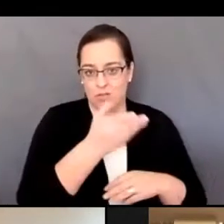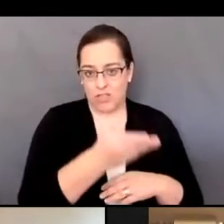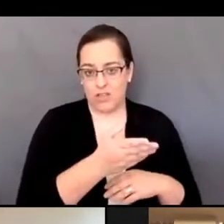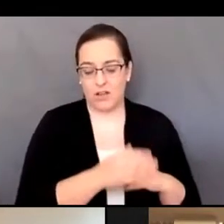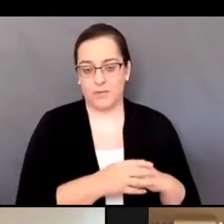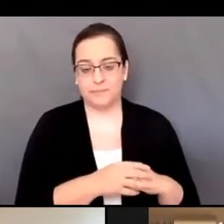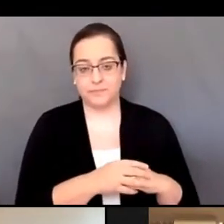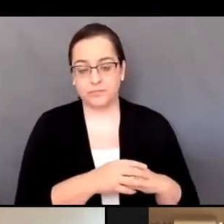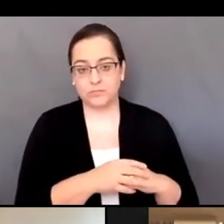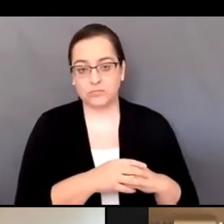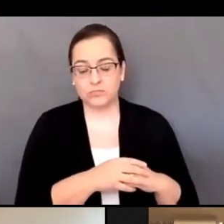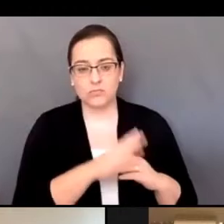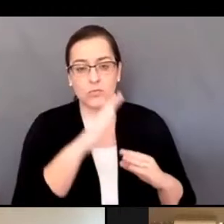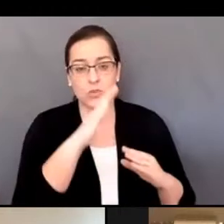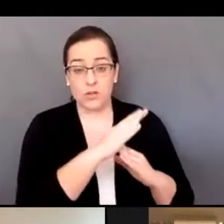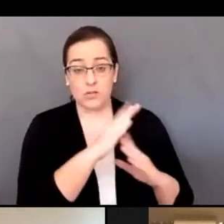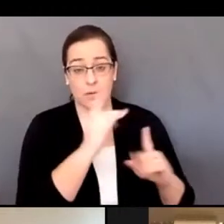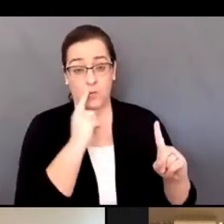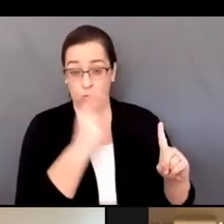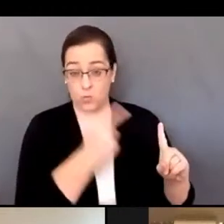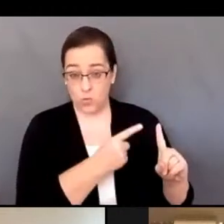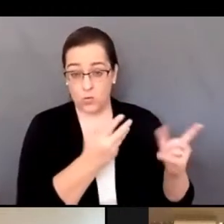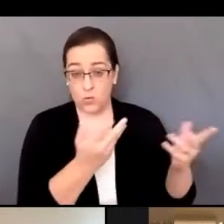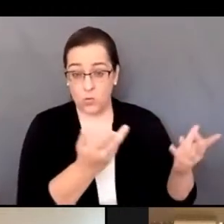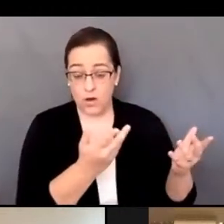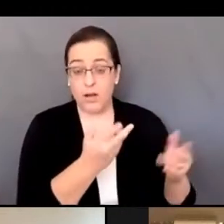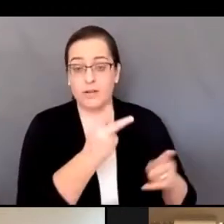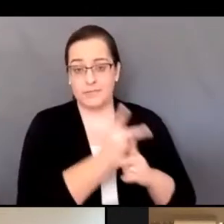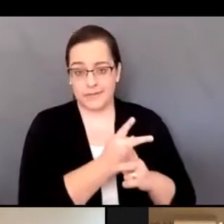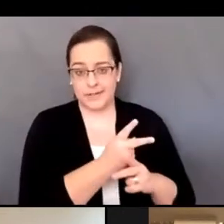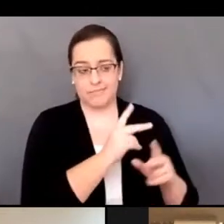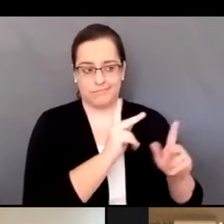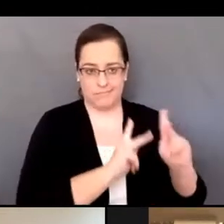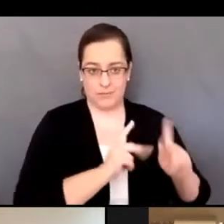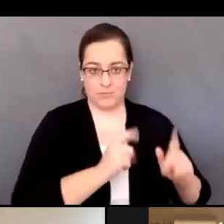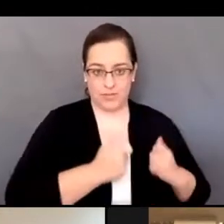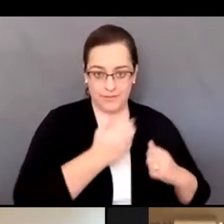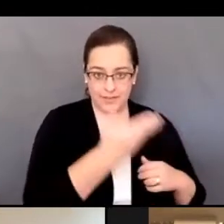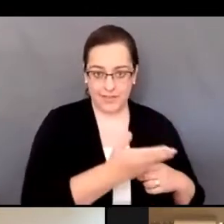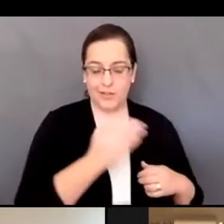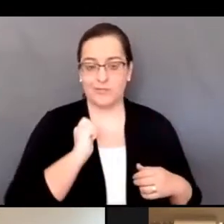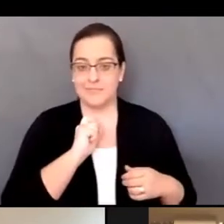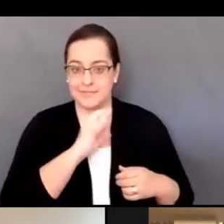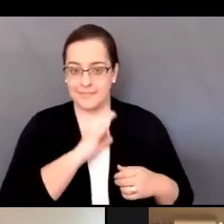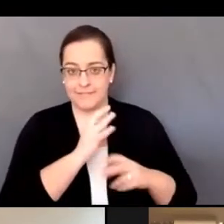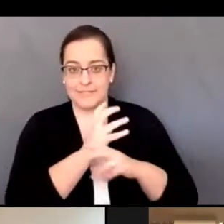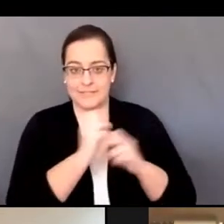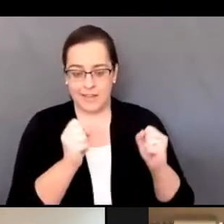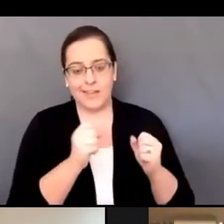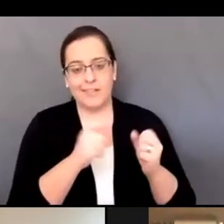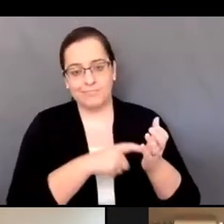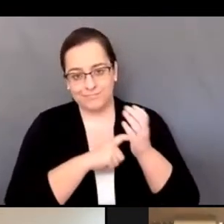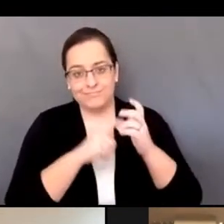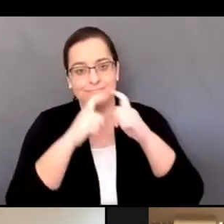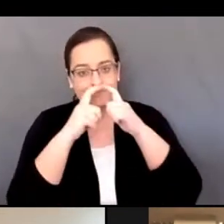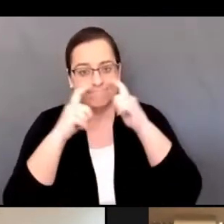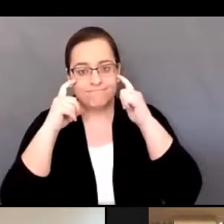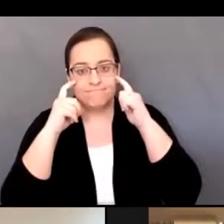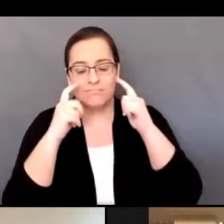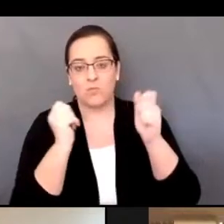The number one goal is to keep residents and staff safe. They need to be wearing PPE at all